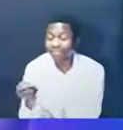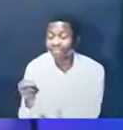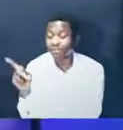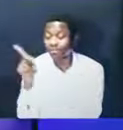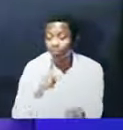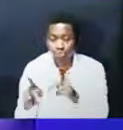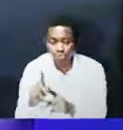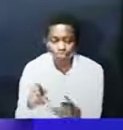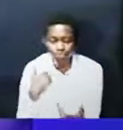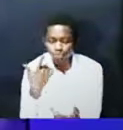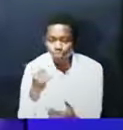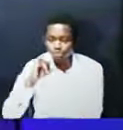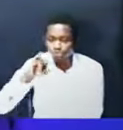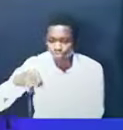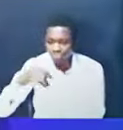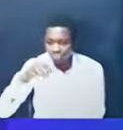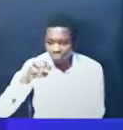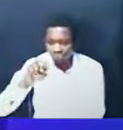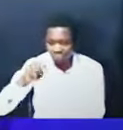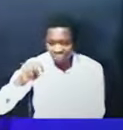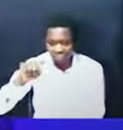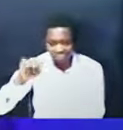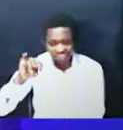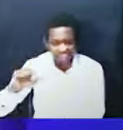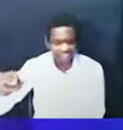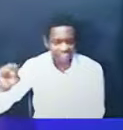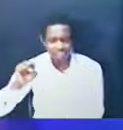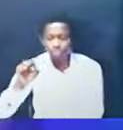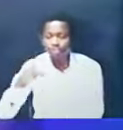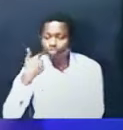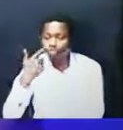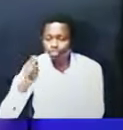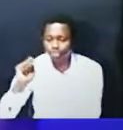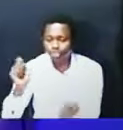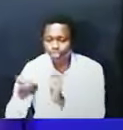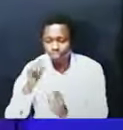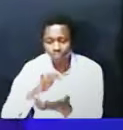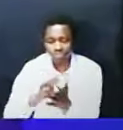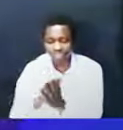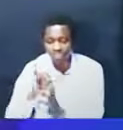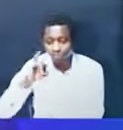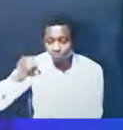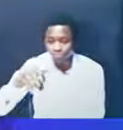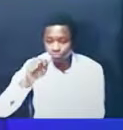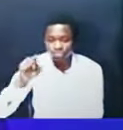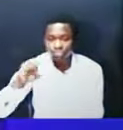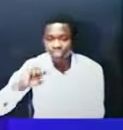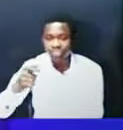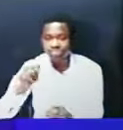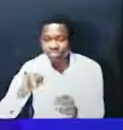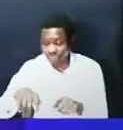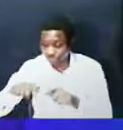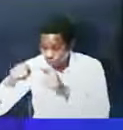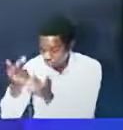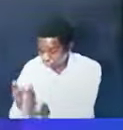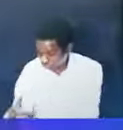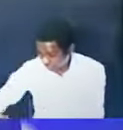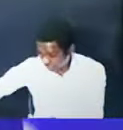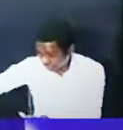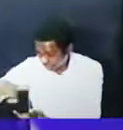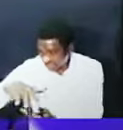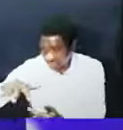are converted into Judaism in the diaspora on pilgrimage in